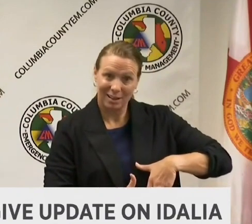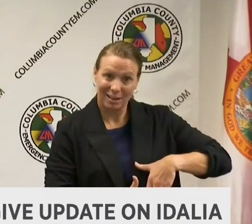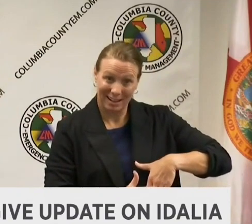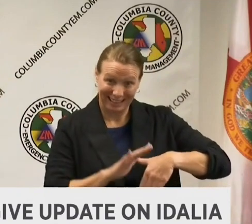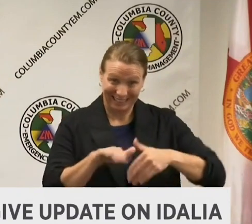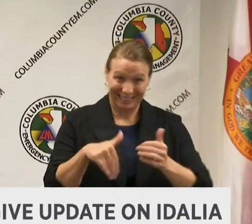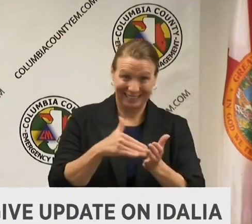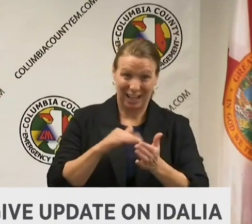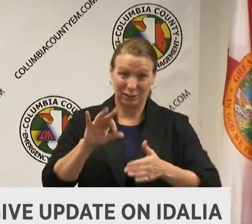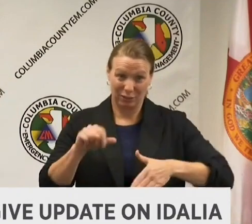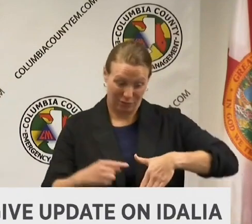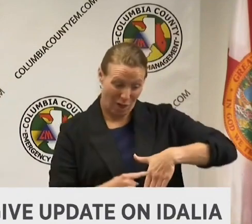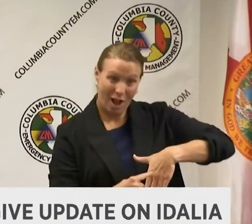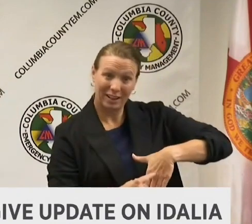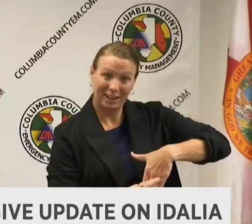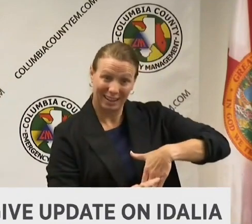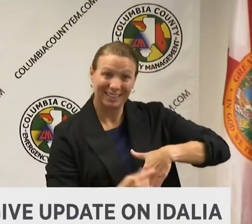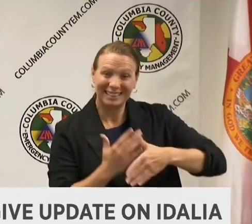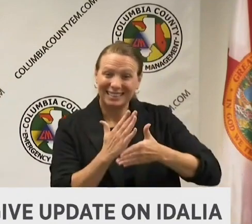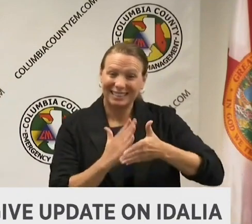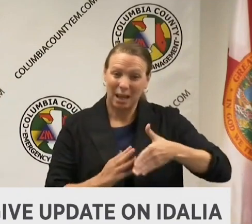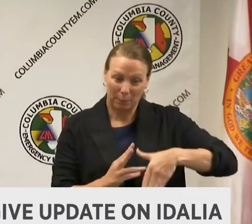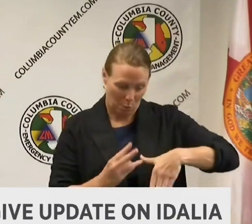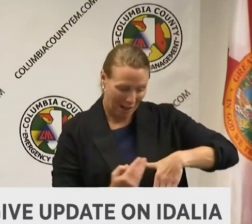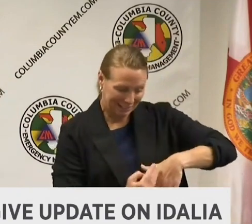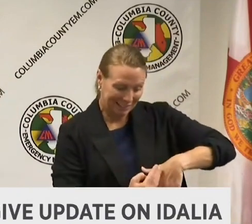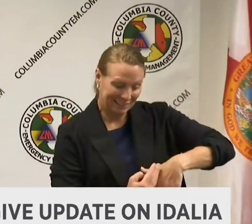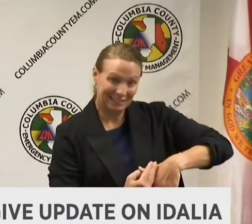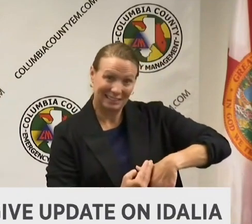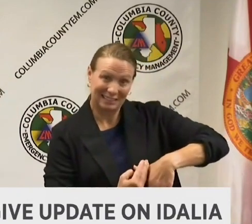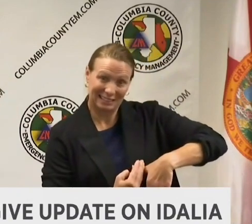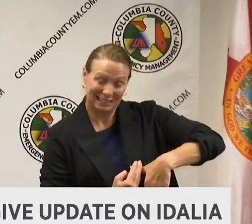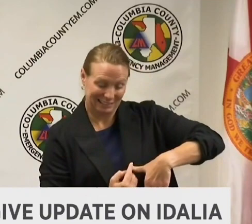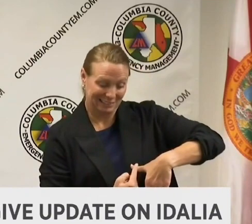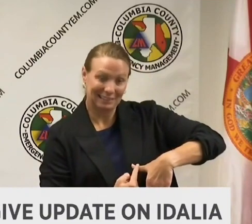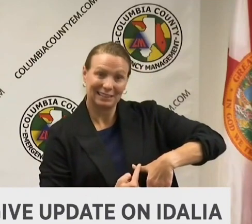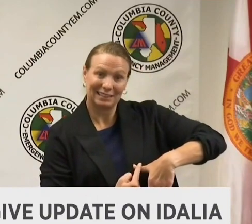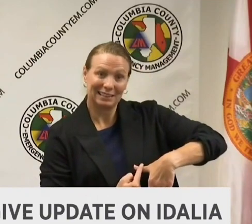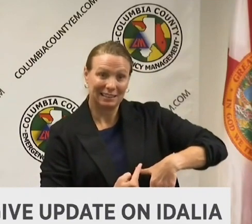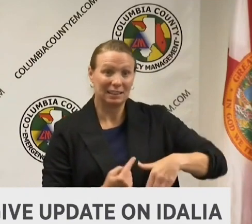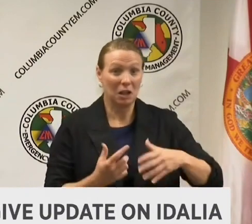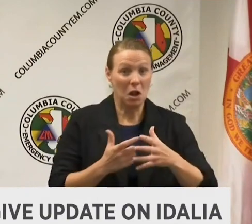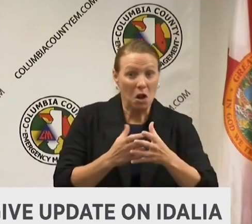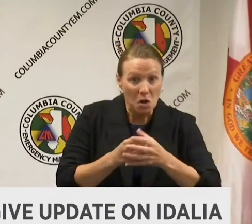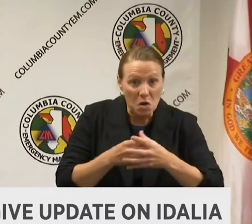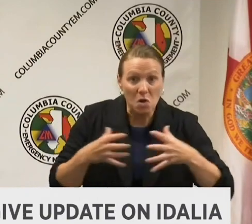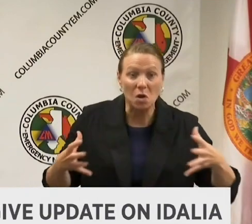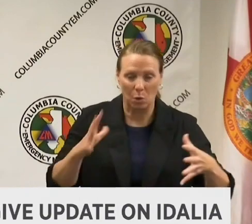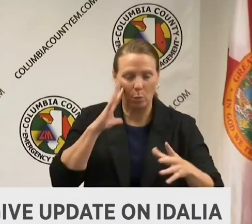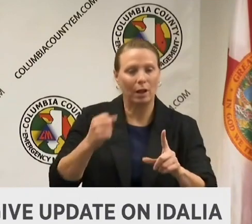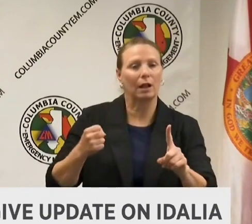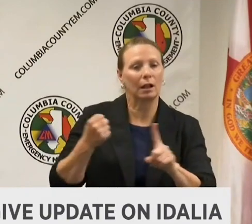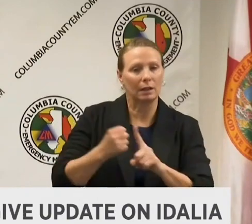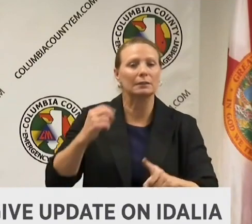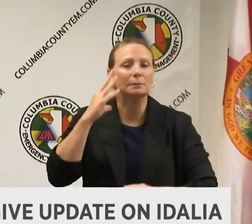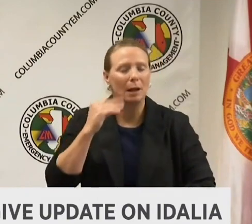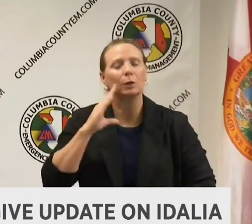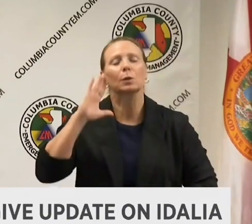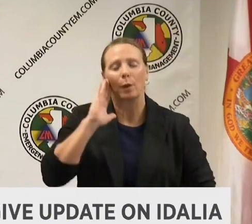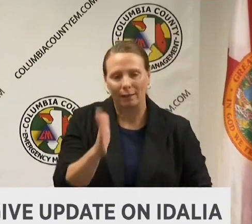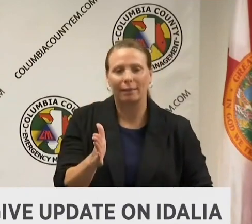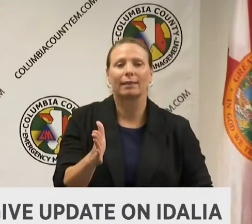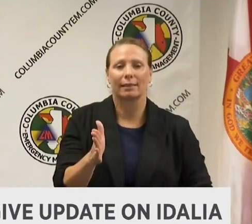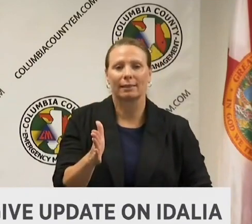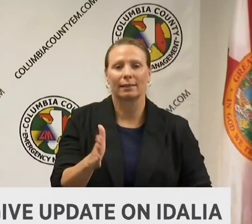some of the farther western panhandle counties, but there's a huge number of counties that are going to feel impacts from this, and we want to make sure they're able